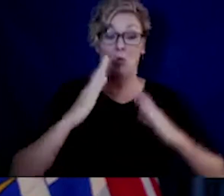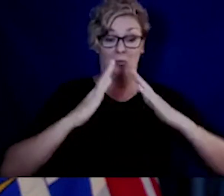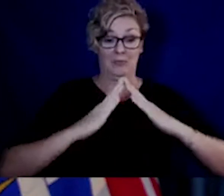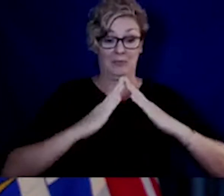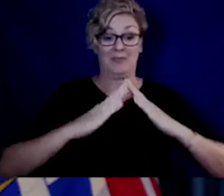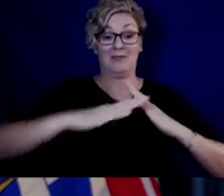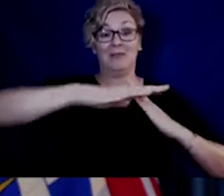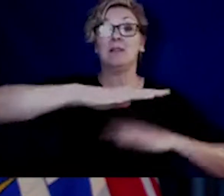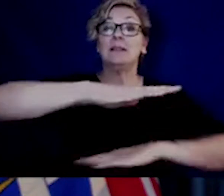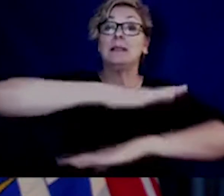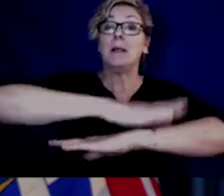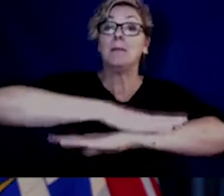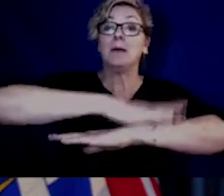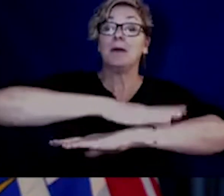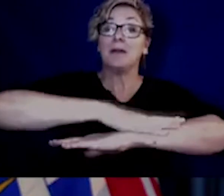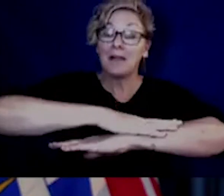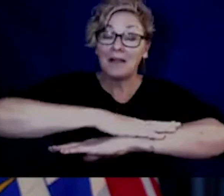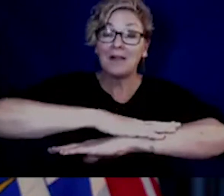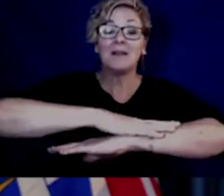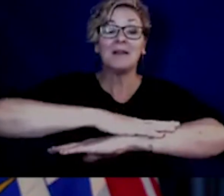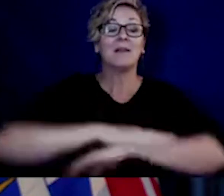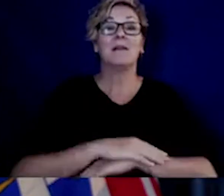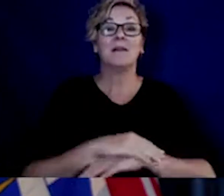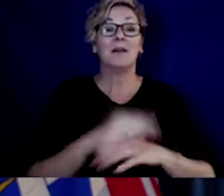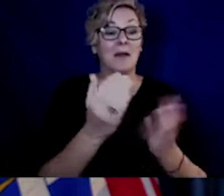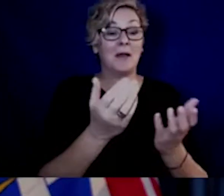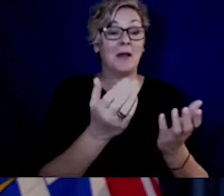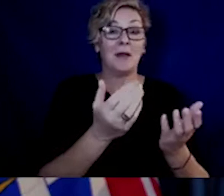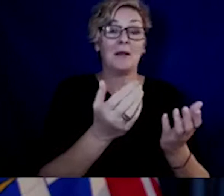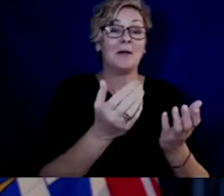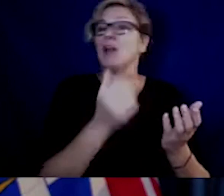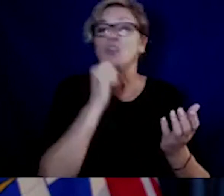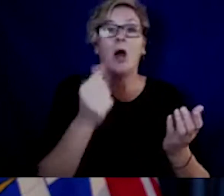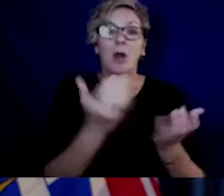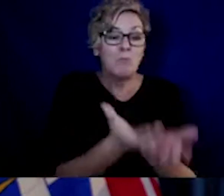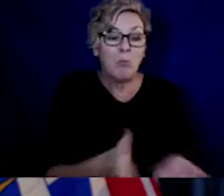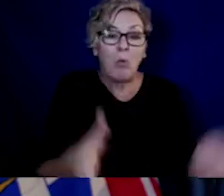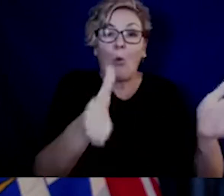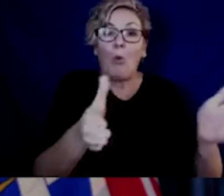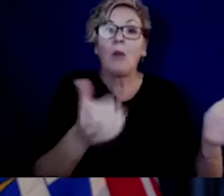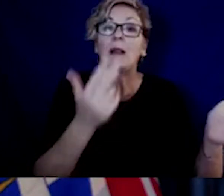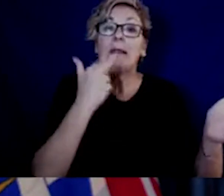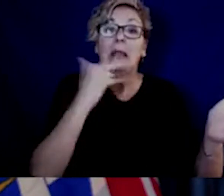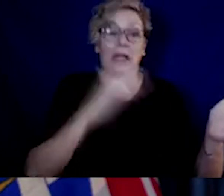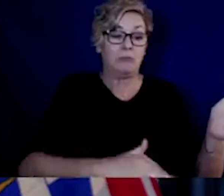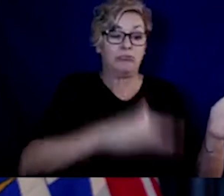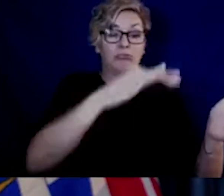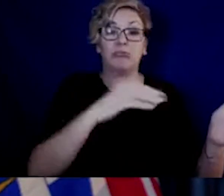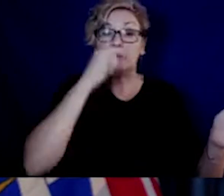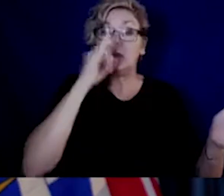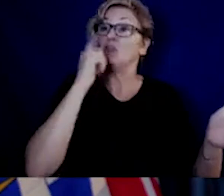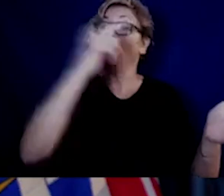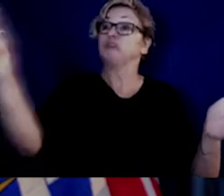things. There was some people using a hockey stick, which is of course very Canadian, or a slide tube into a children's